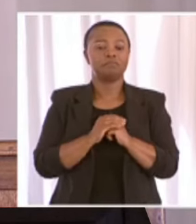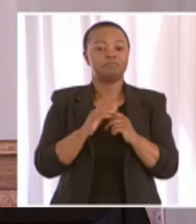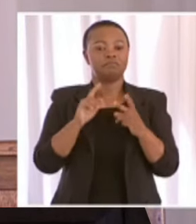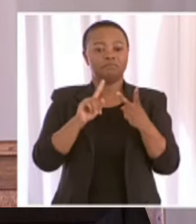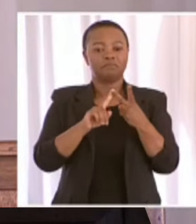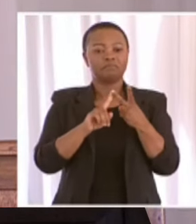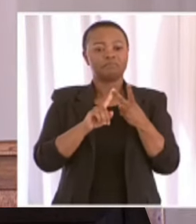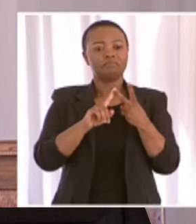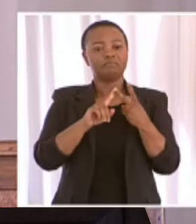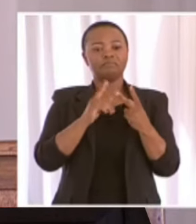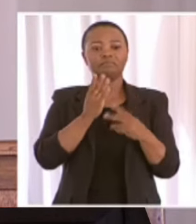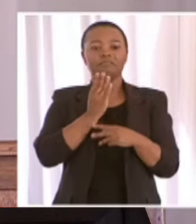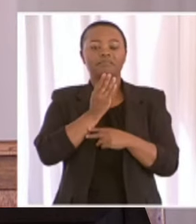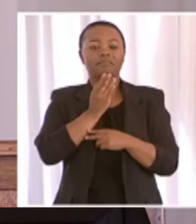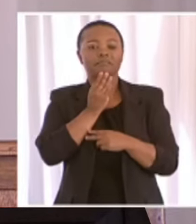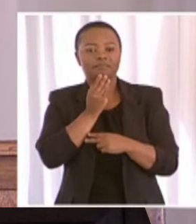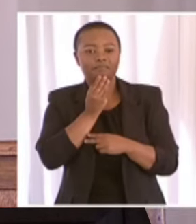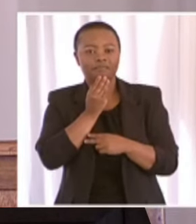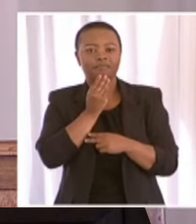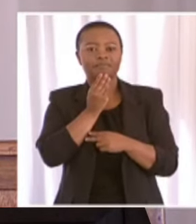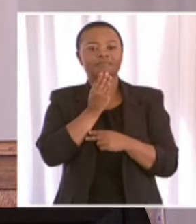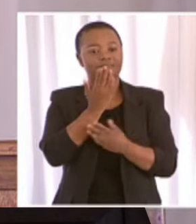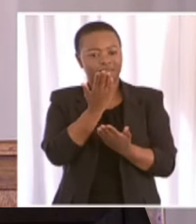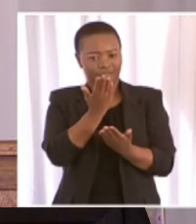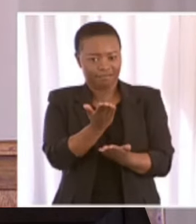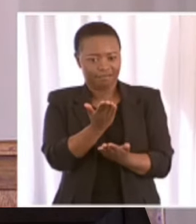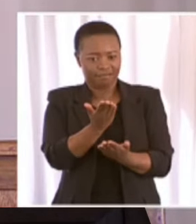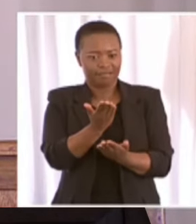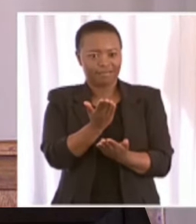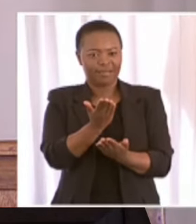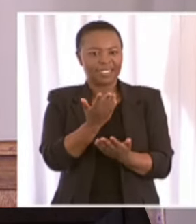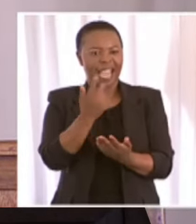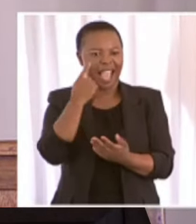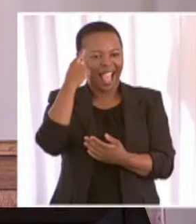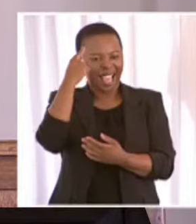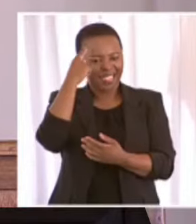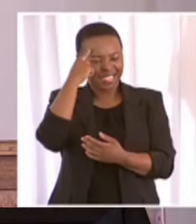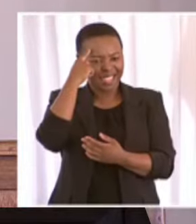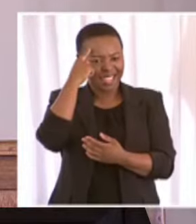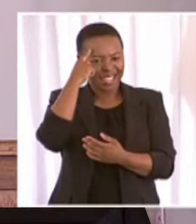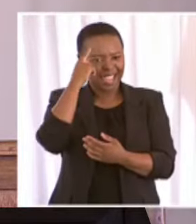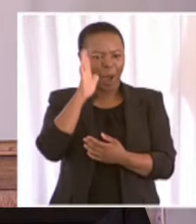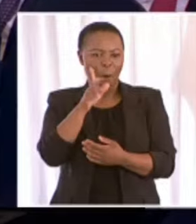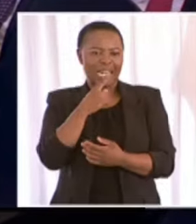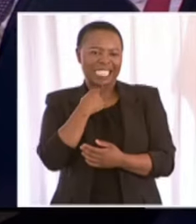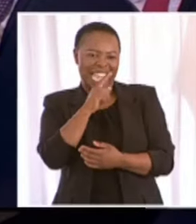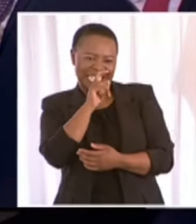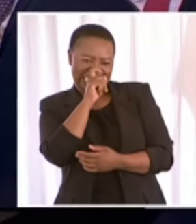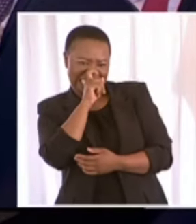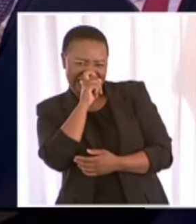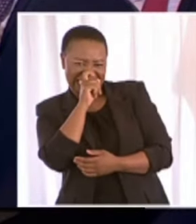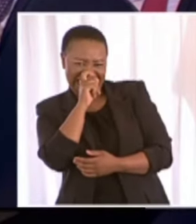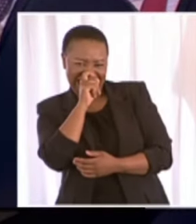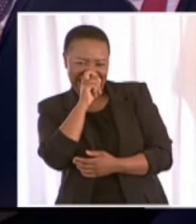Halima Mutlante. I think I'm going to upgrade somebody today and say Sis Kuku.